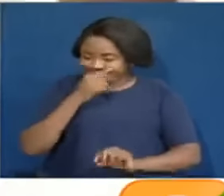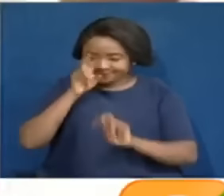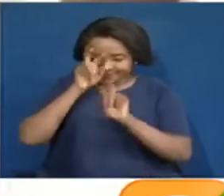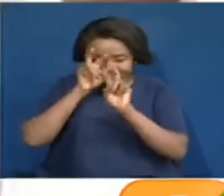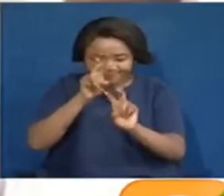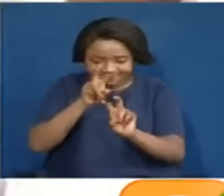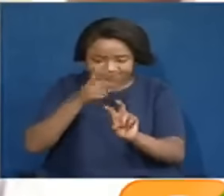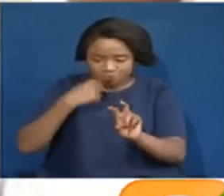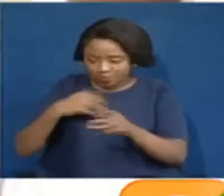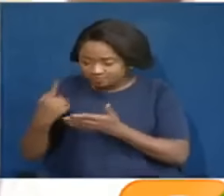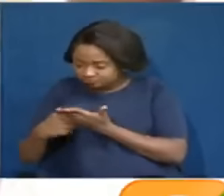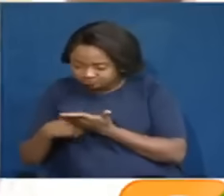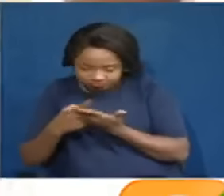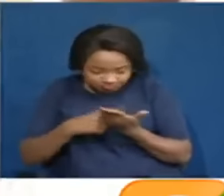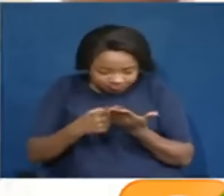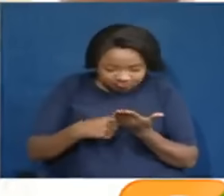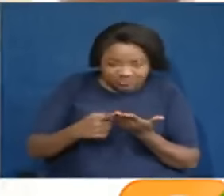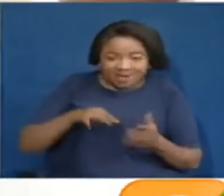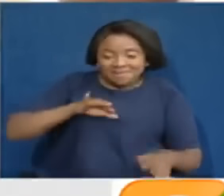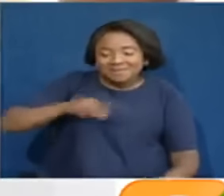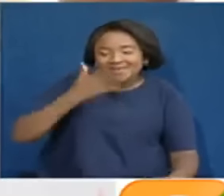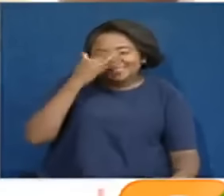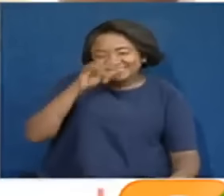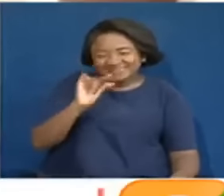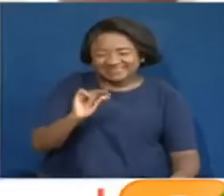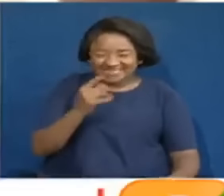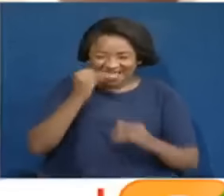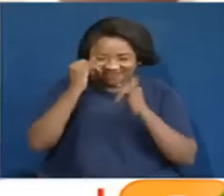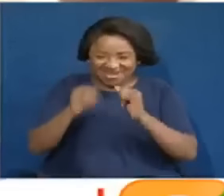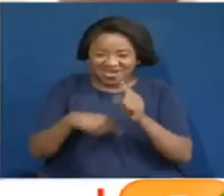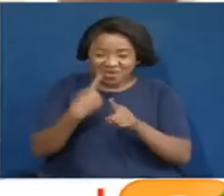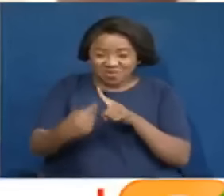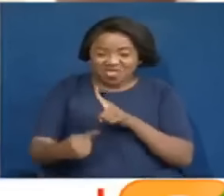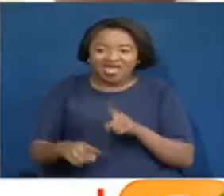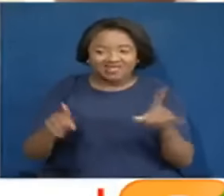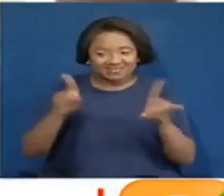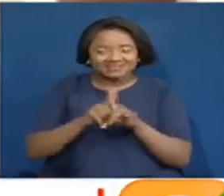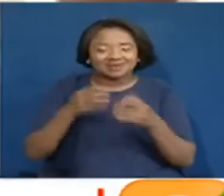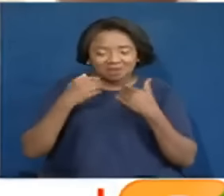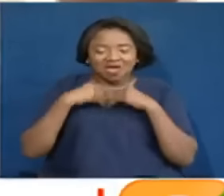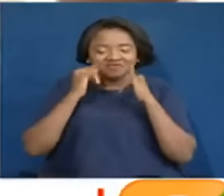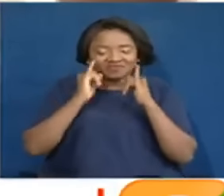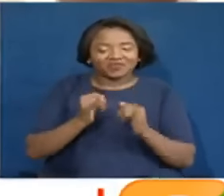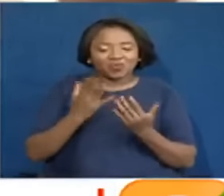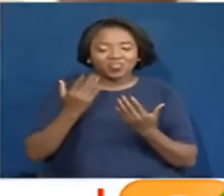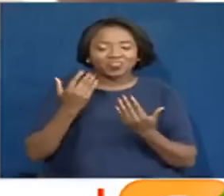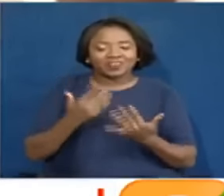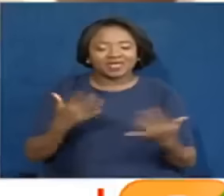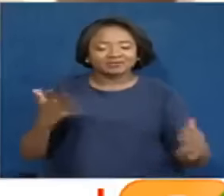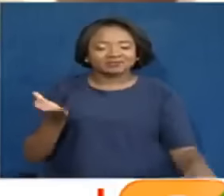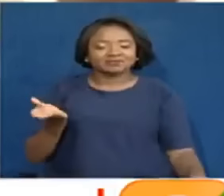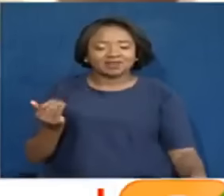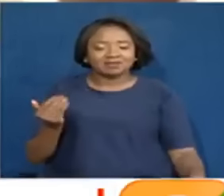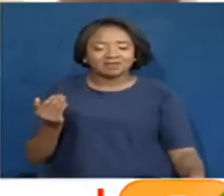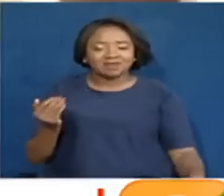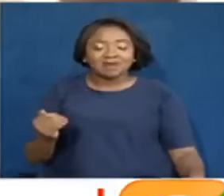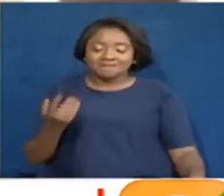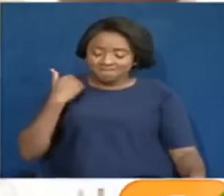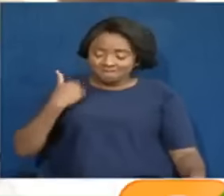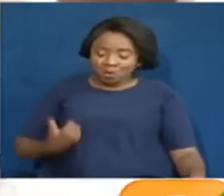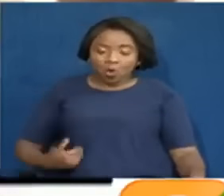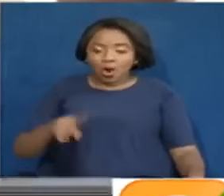We are just a few days to the new year and there are new things that are coming. And I believe there will be a